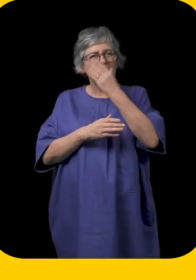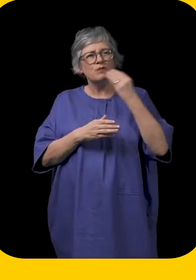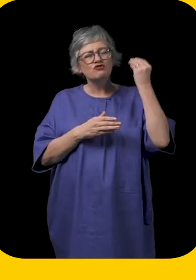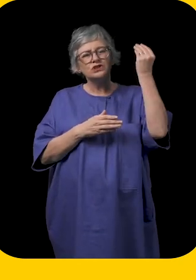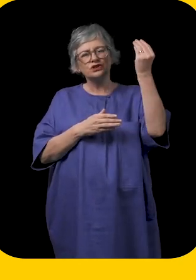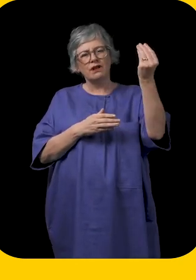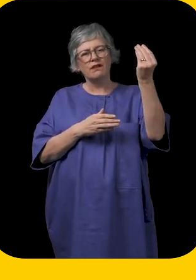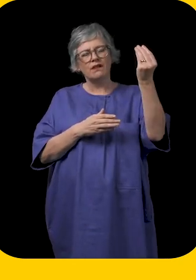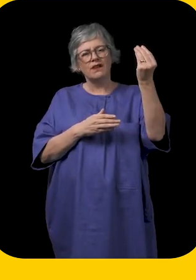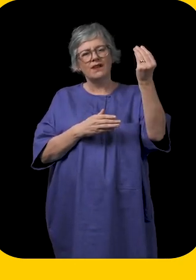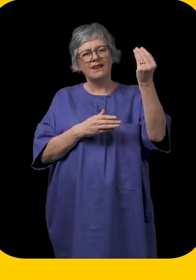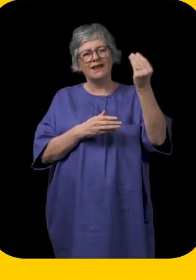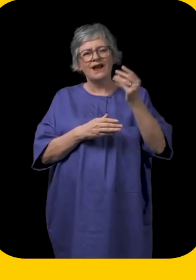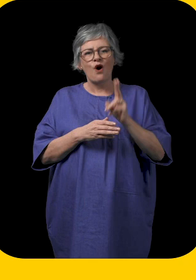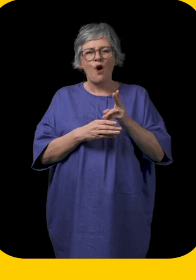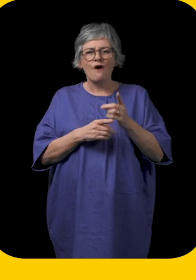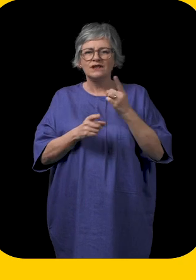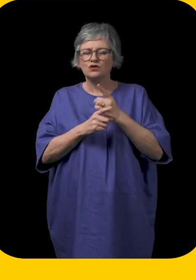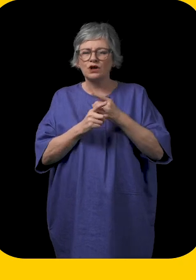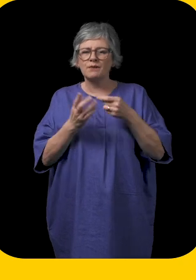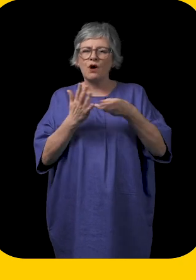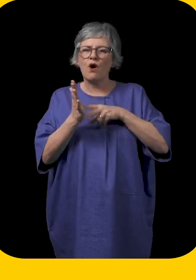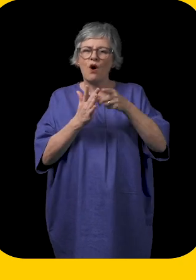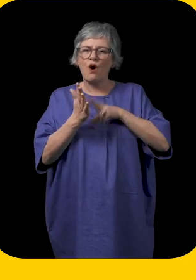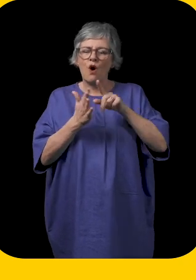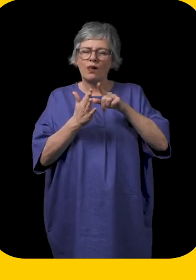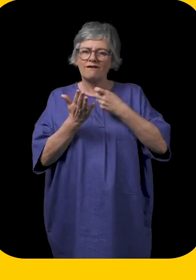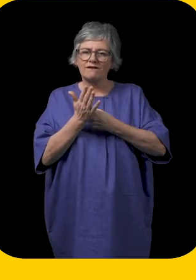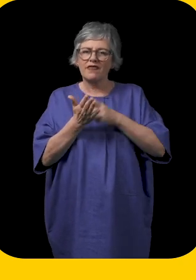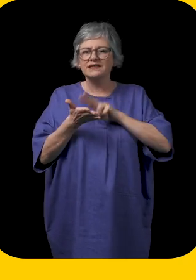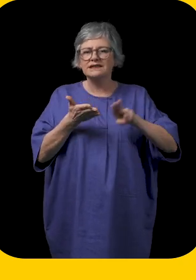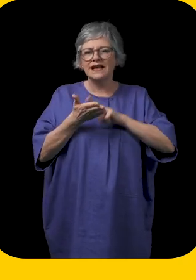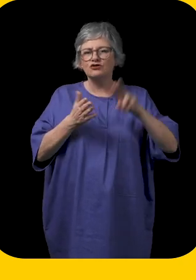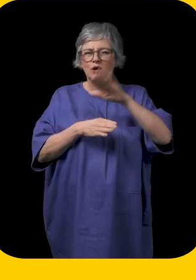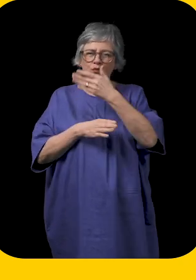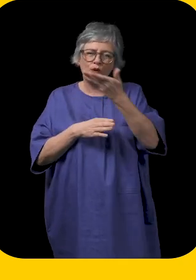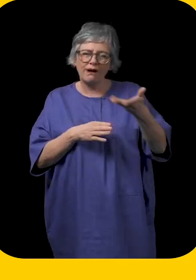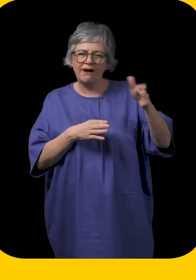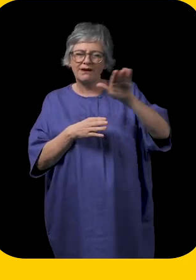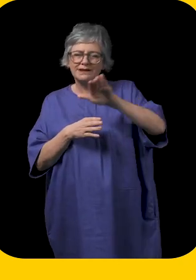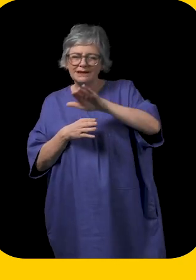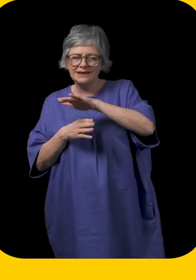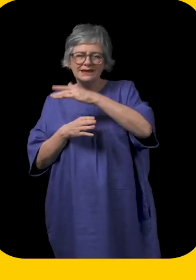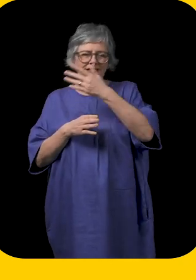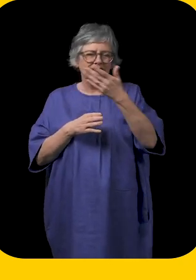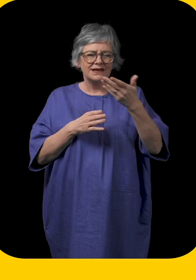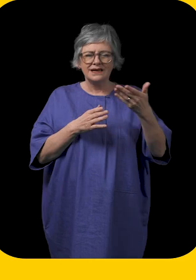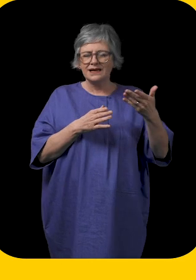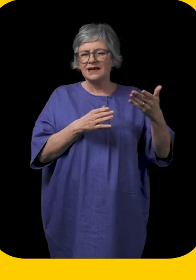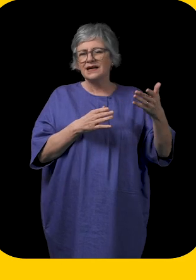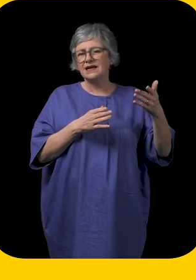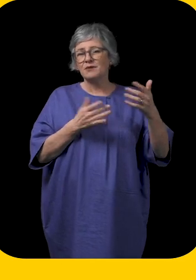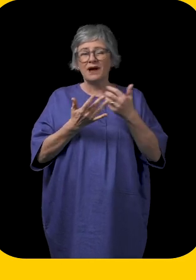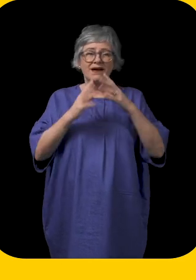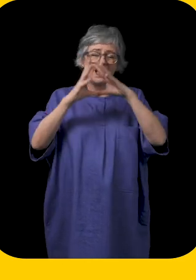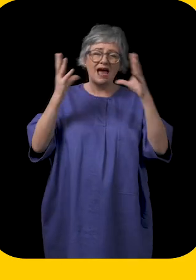very spiritual. And I've often talked about Mary Oliver, the nature poet, well, much more than, you